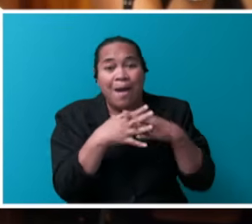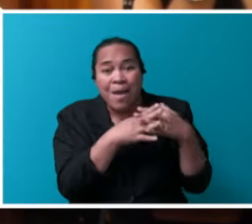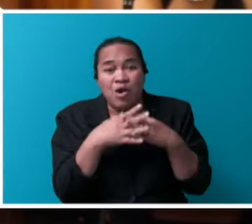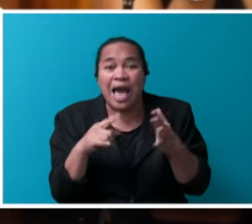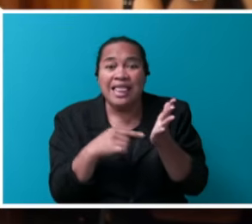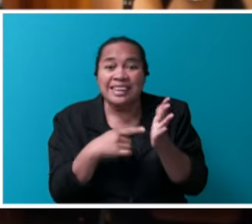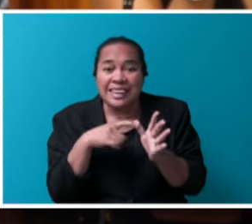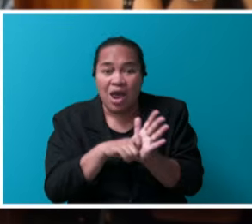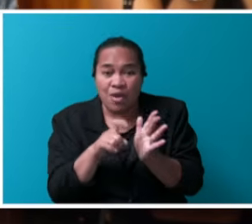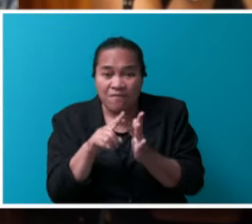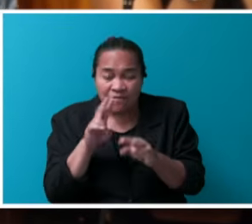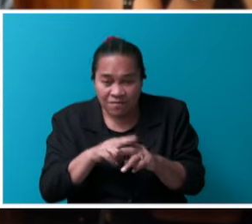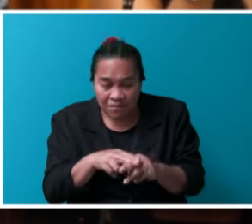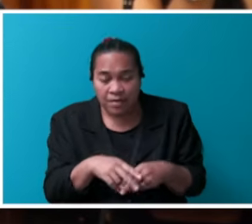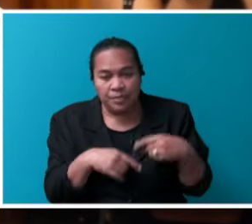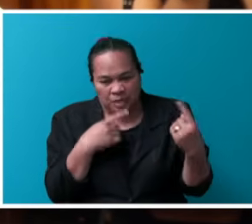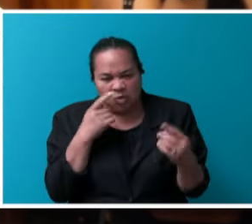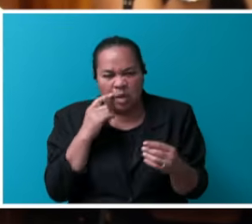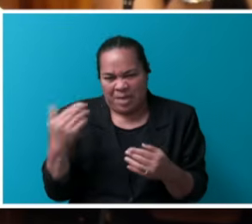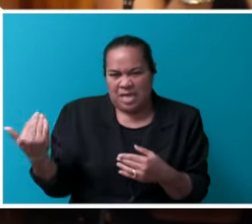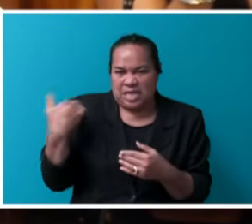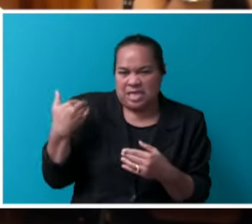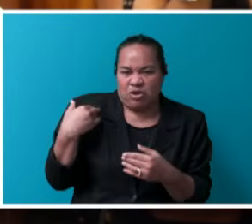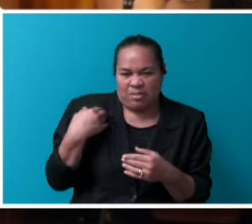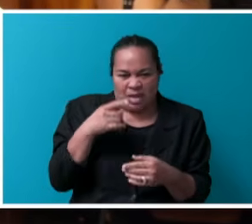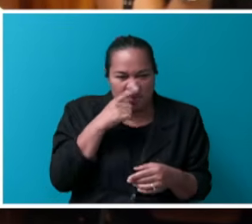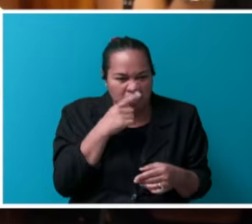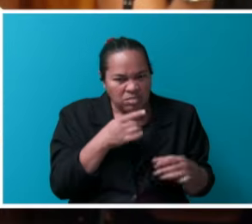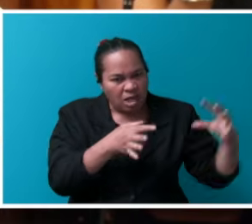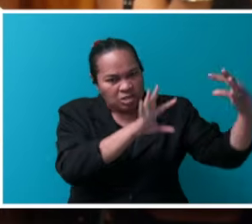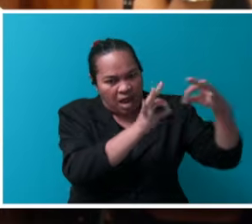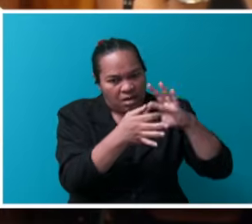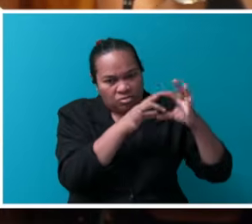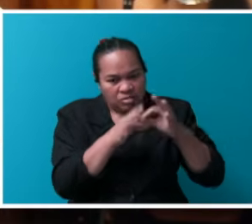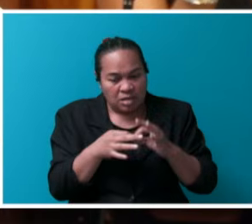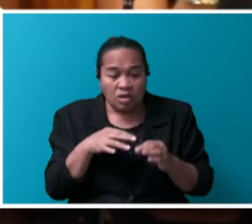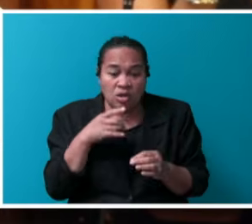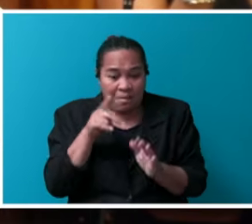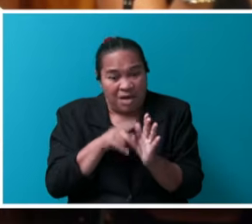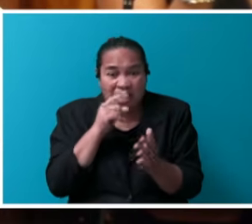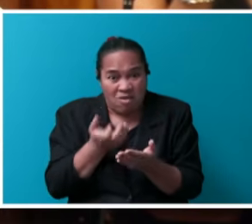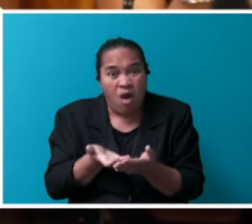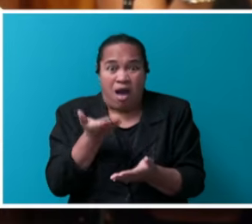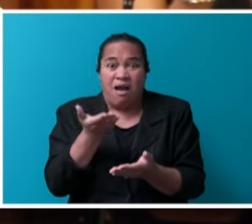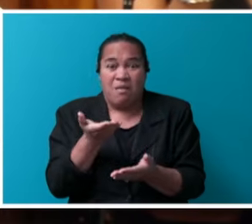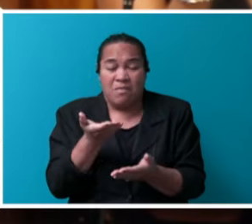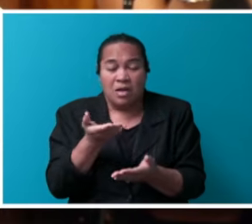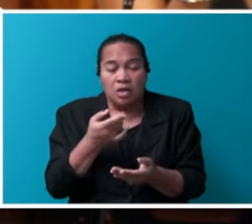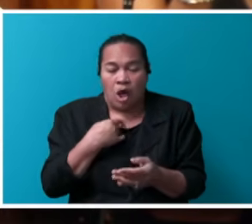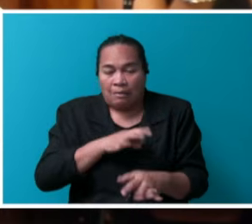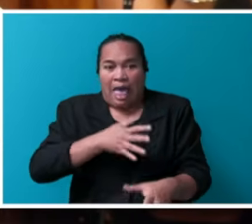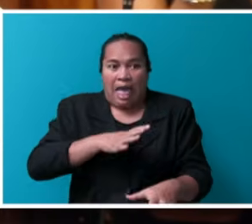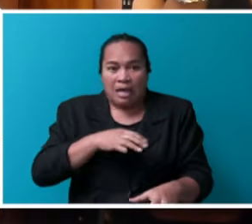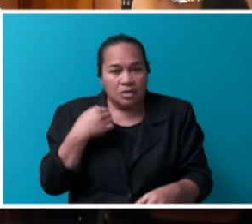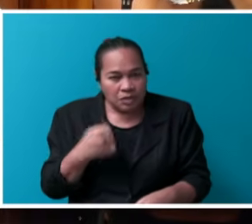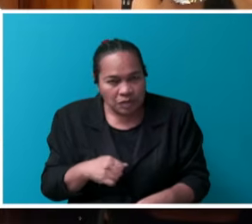These factors may cause major disruptions to global supply chains and put upward pressure on prices. While we should not panic, it